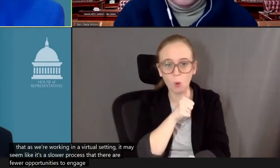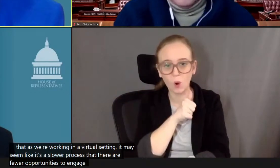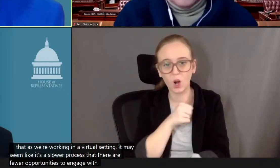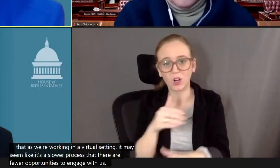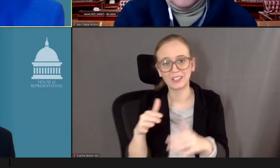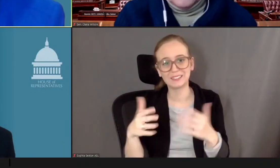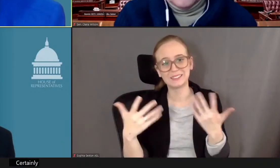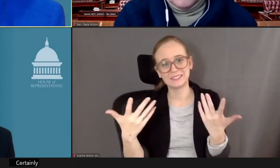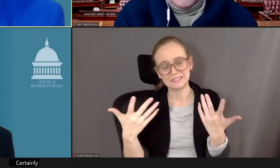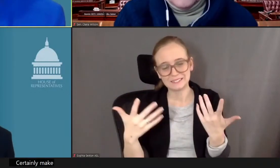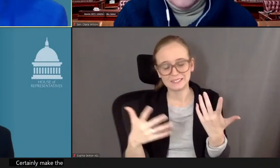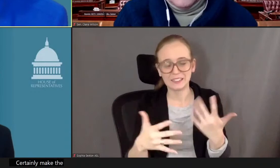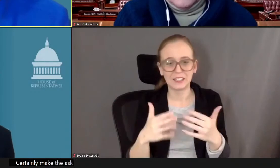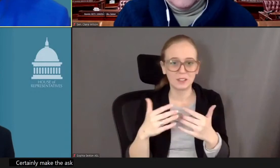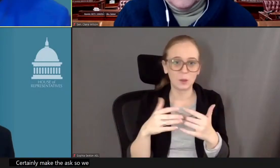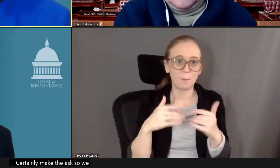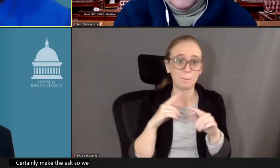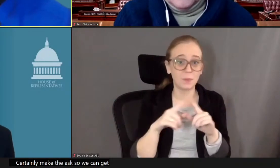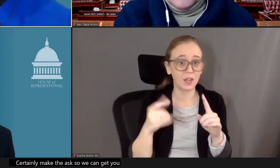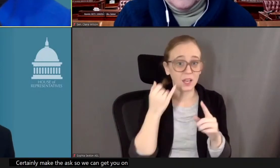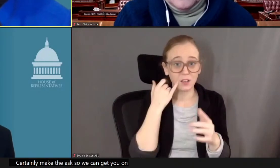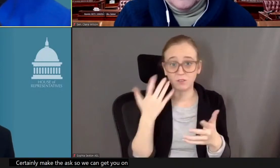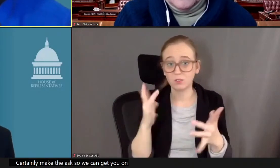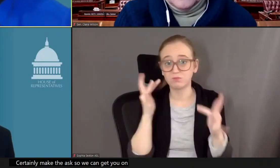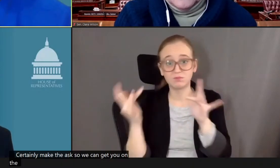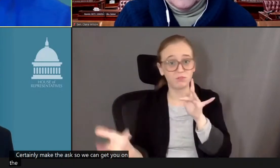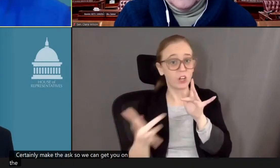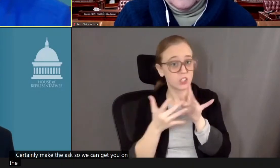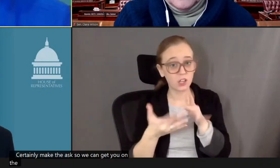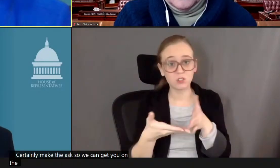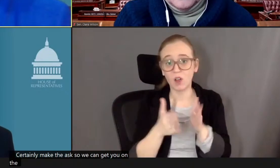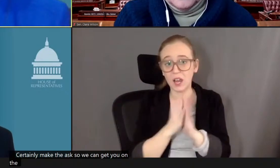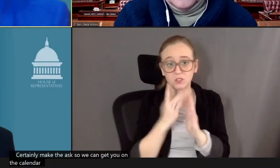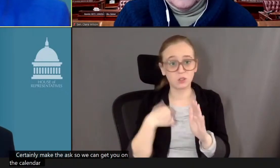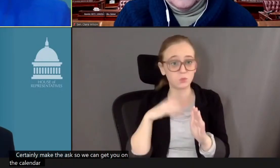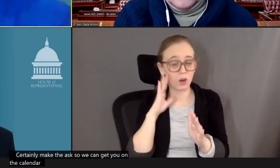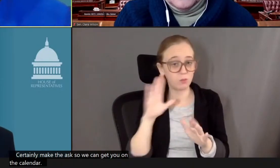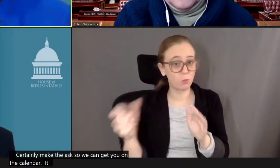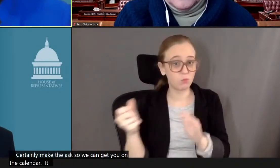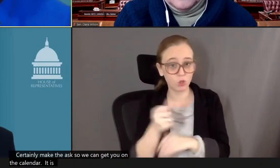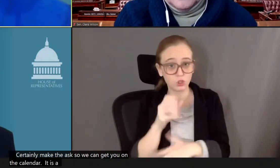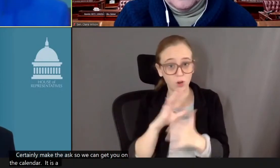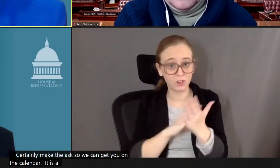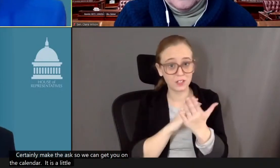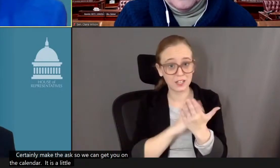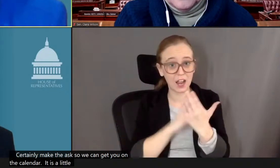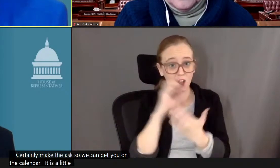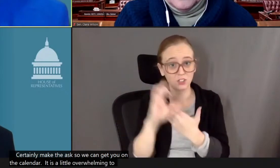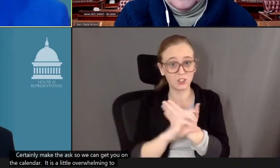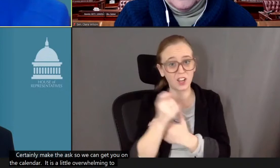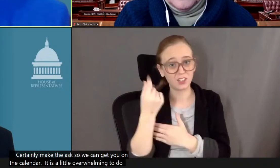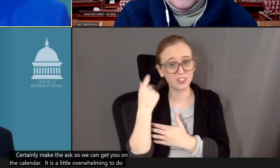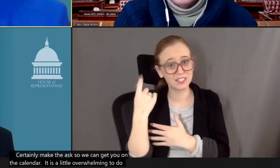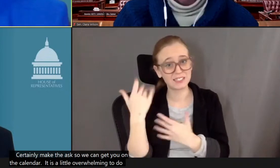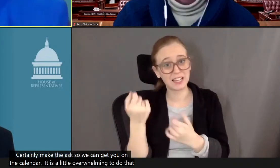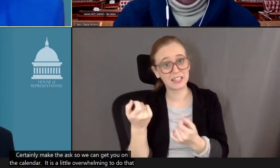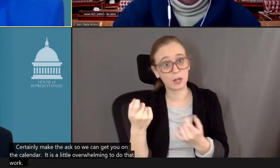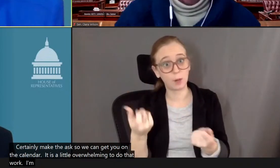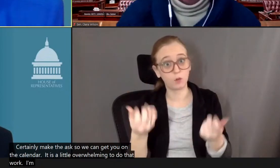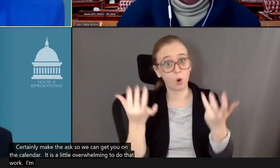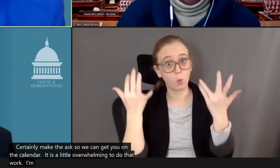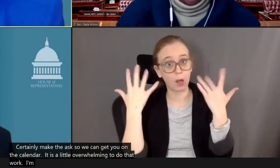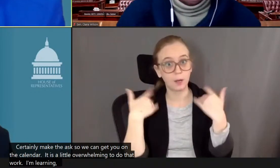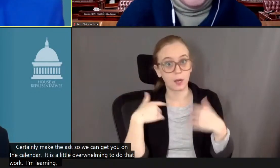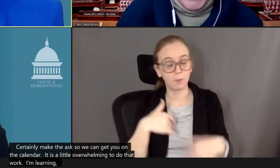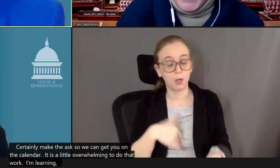the ask so that we can get you on the calendar. It is a little overwhelming to do that work. I'm learning, wow,